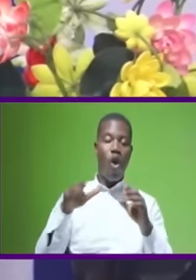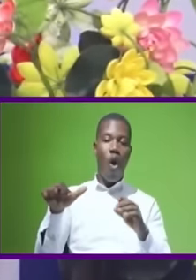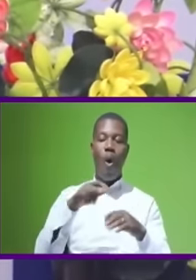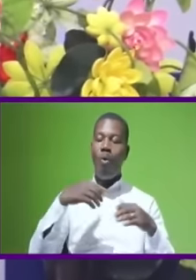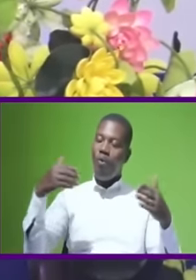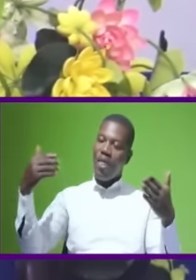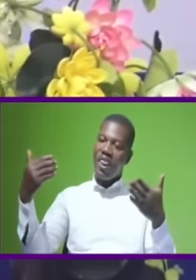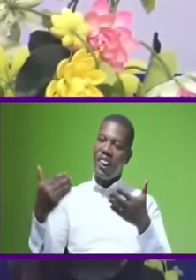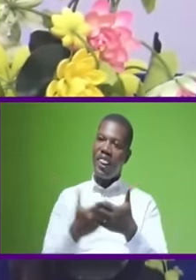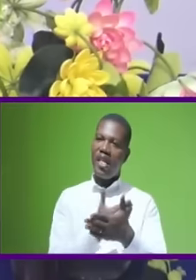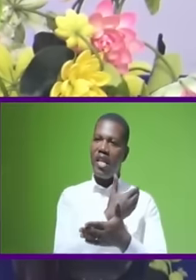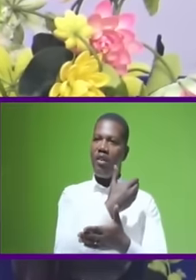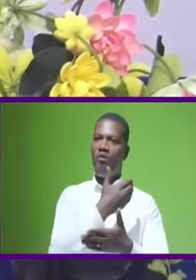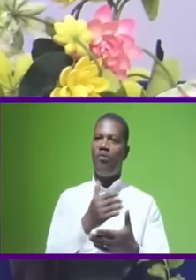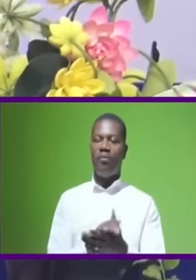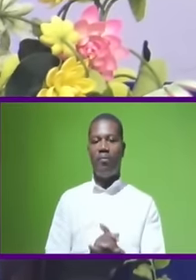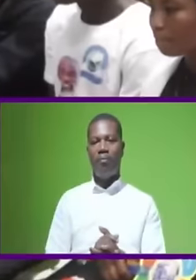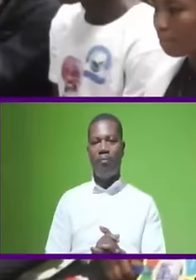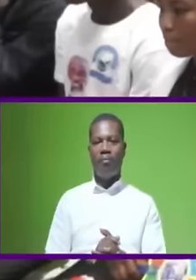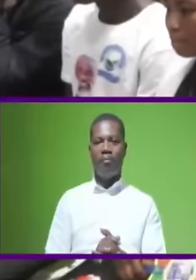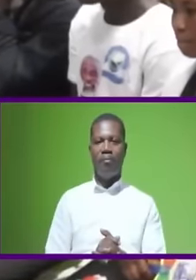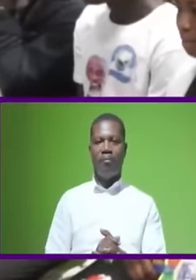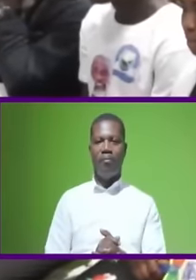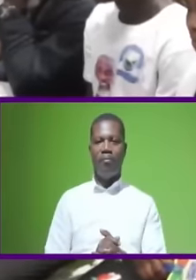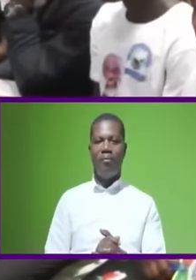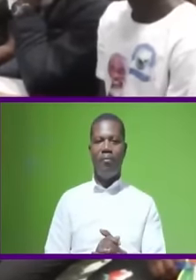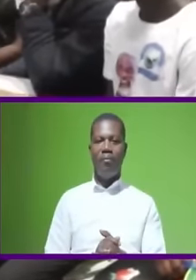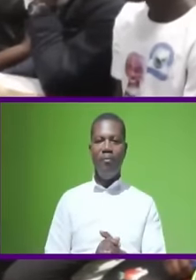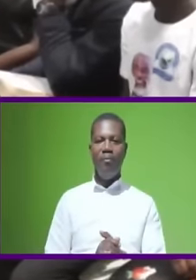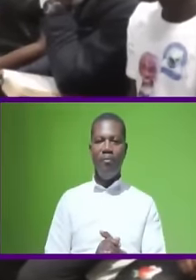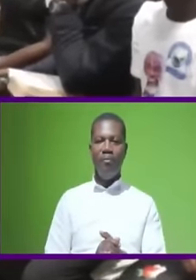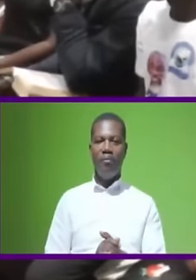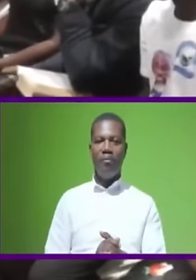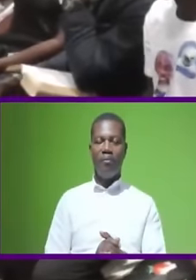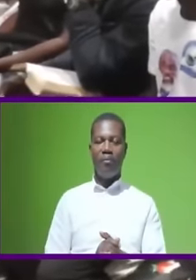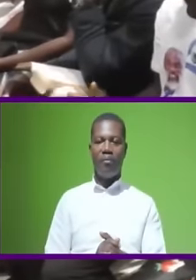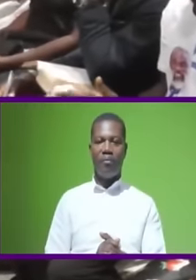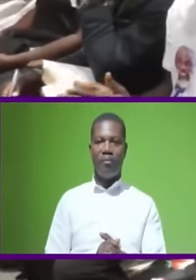My prayers, my teachings, and everything is brand new.